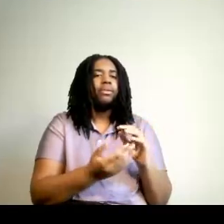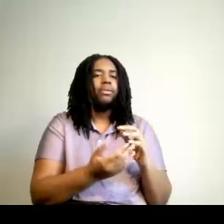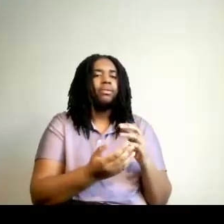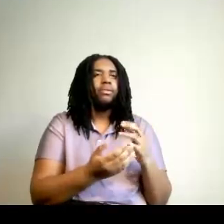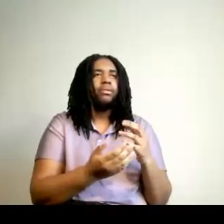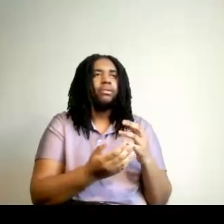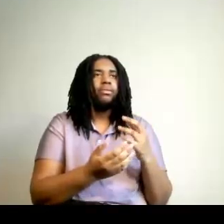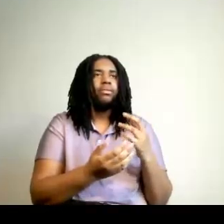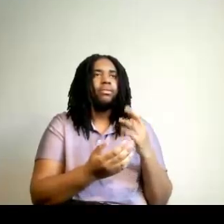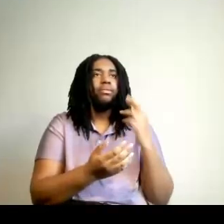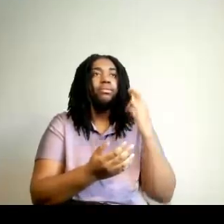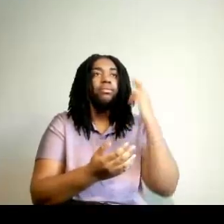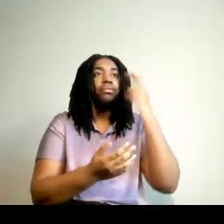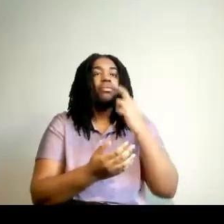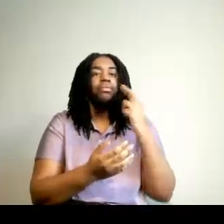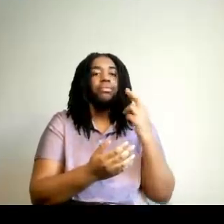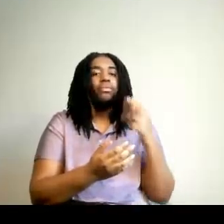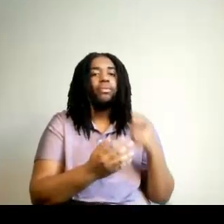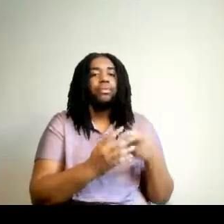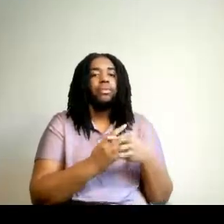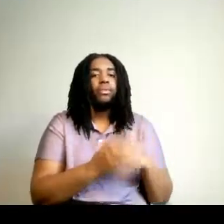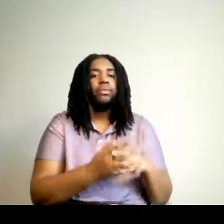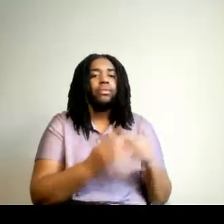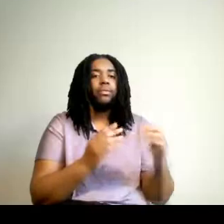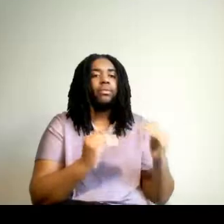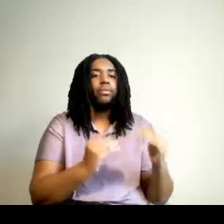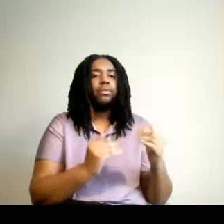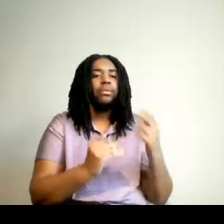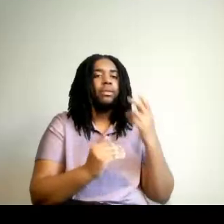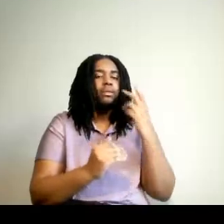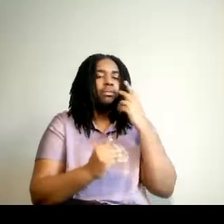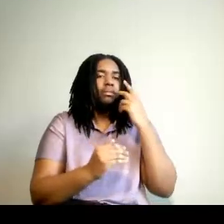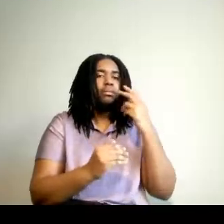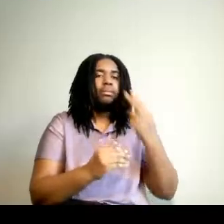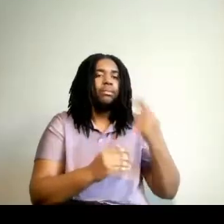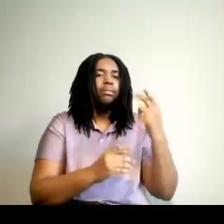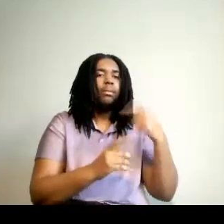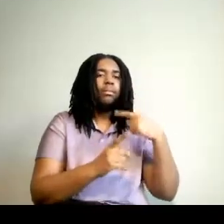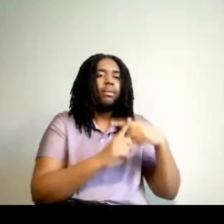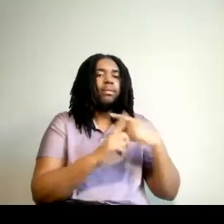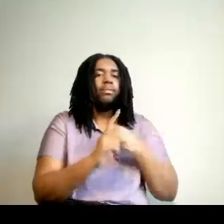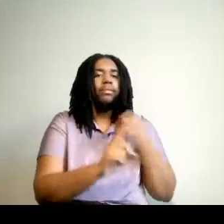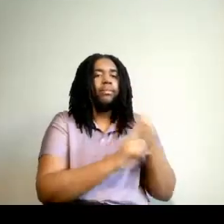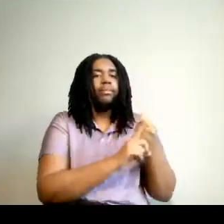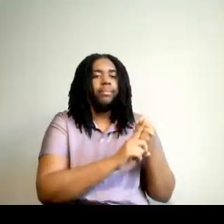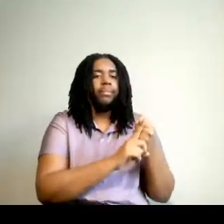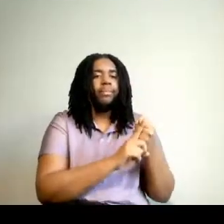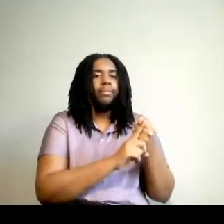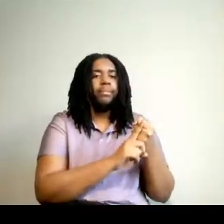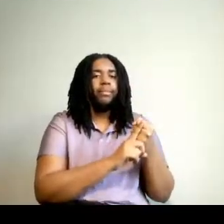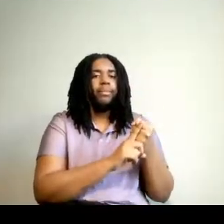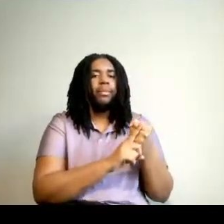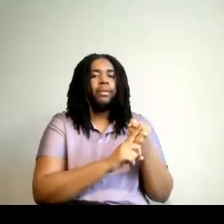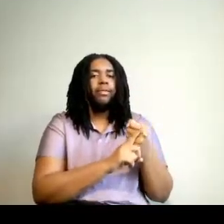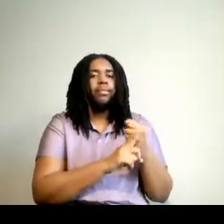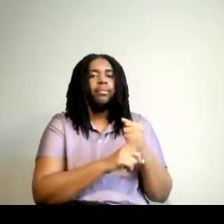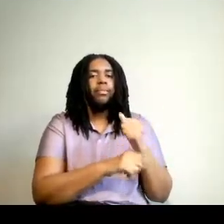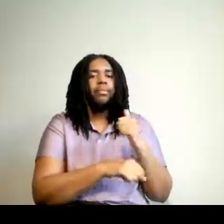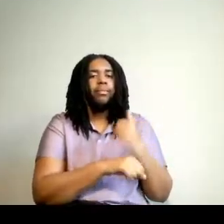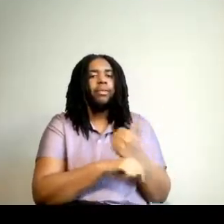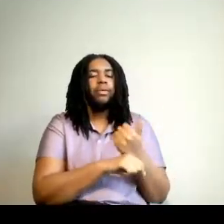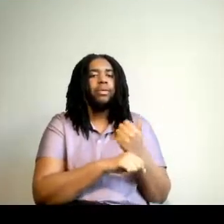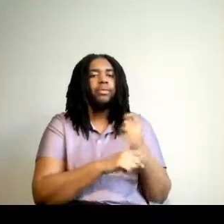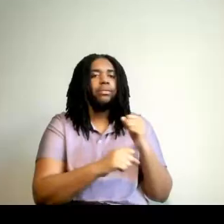shared. And we want to see a high positive impact based on these strategies, which have